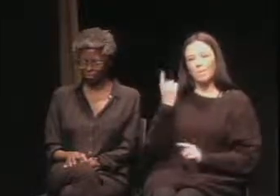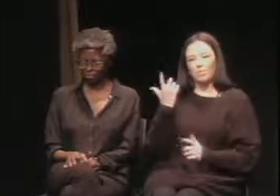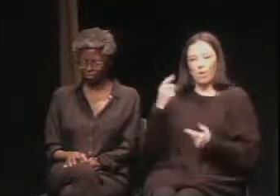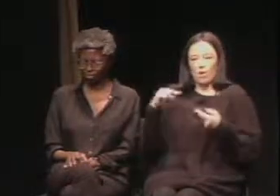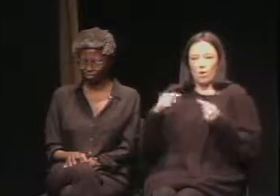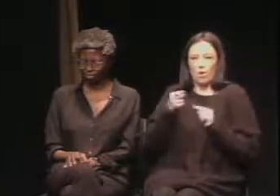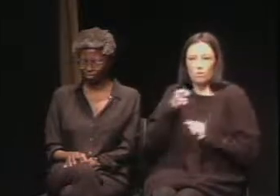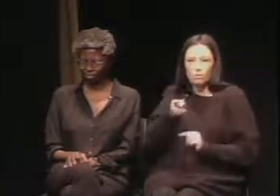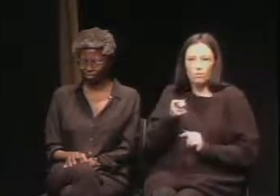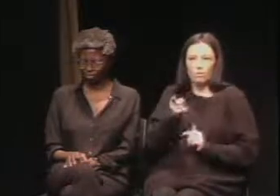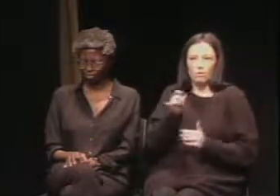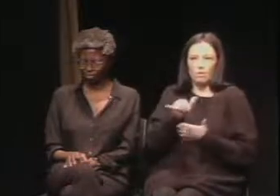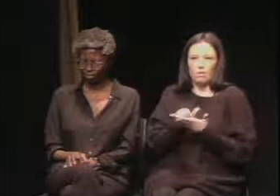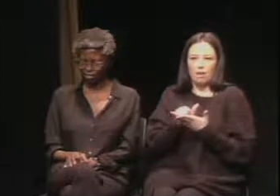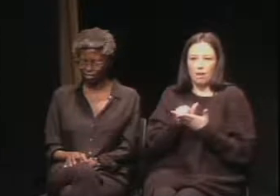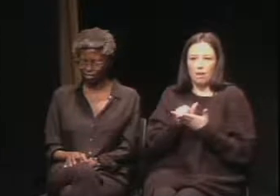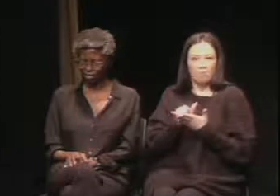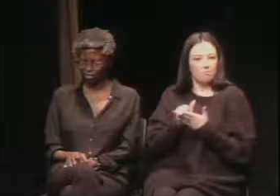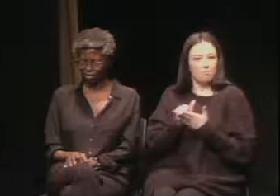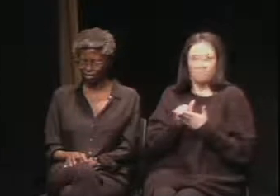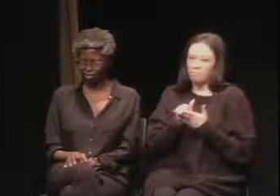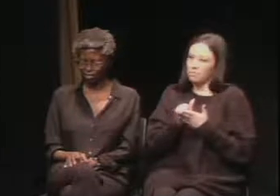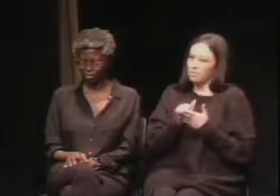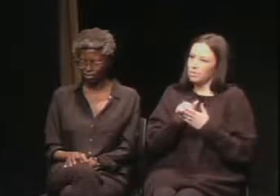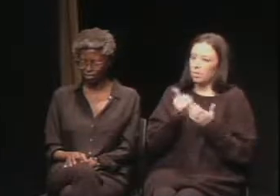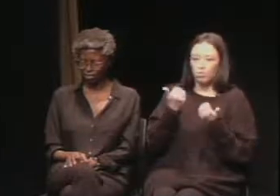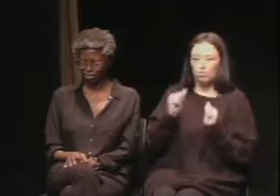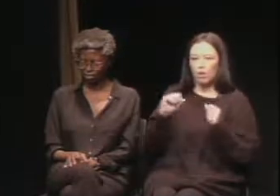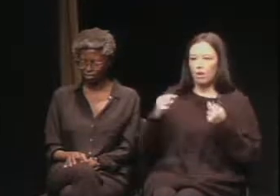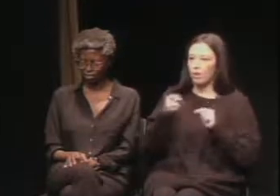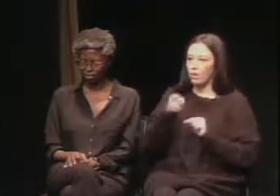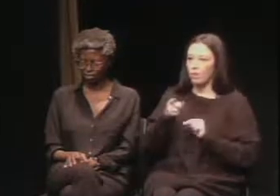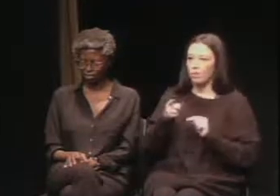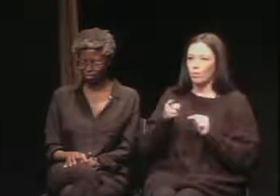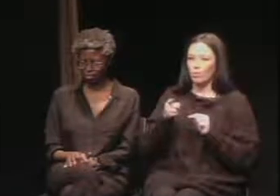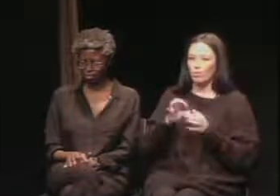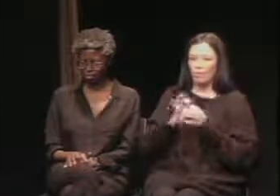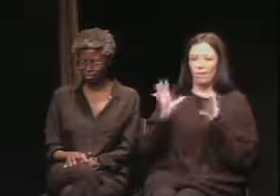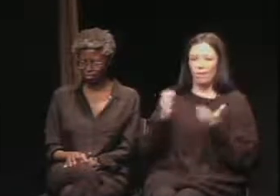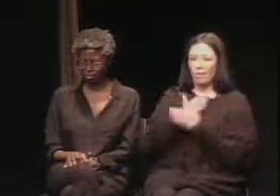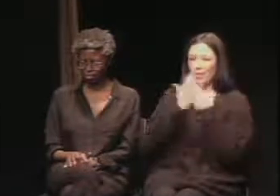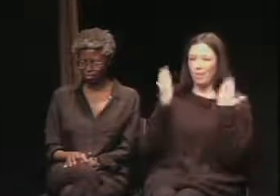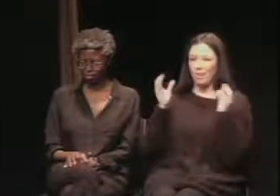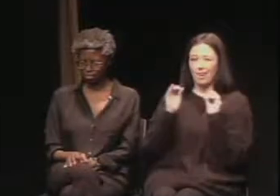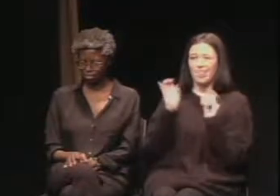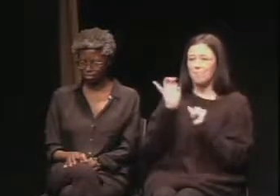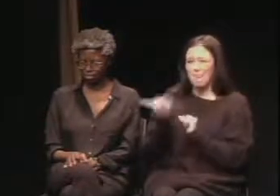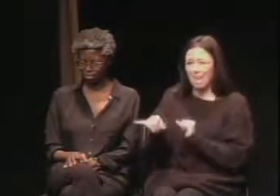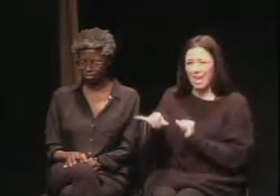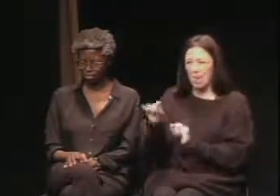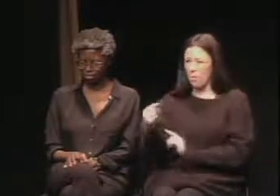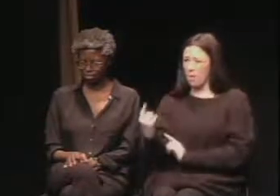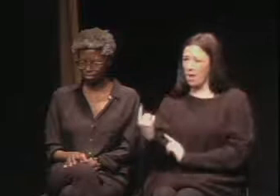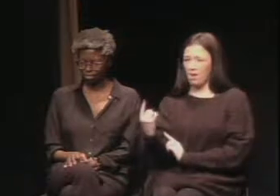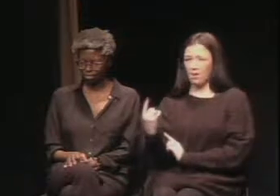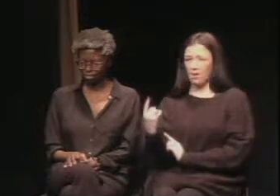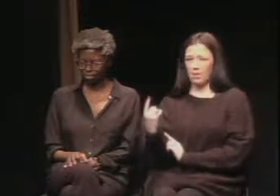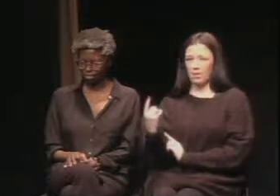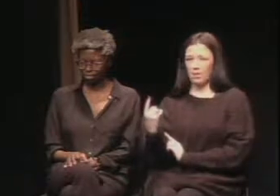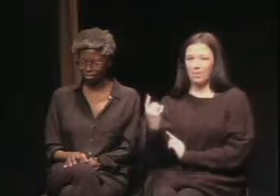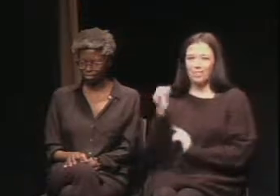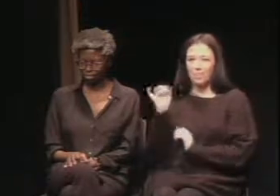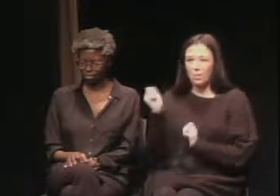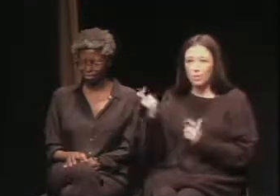harm you sought out to harm you. It has literally nothing to do with anything but that. Yeah. But how would you know that at